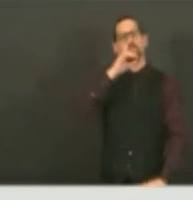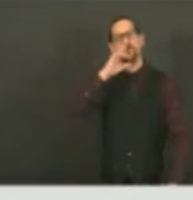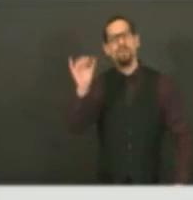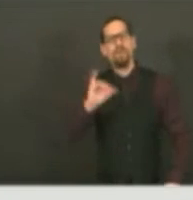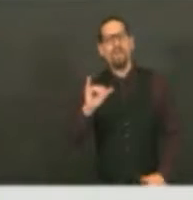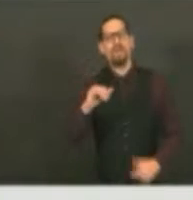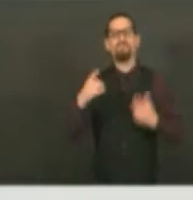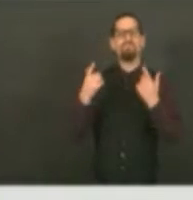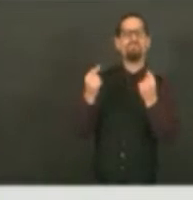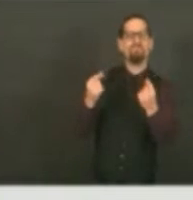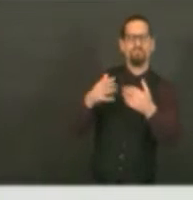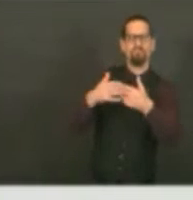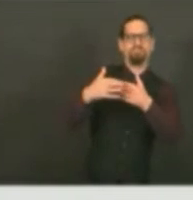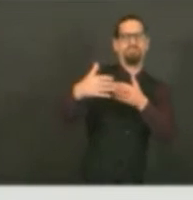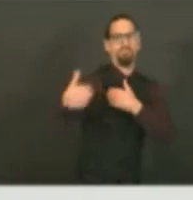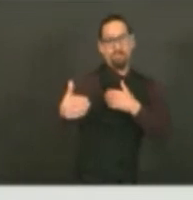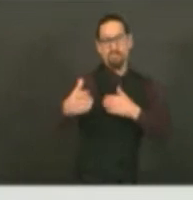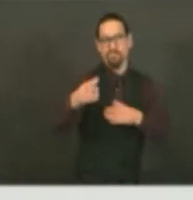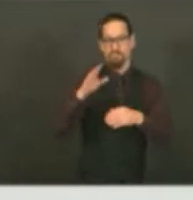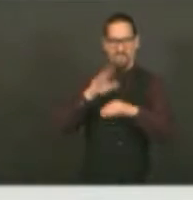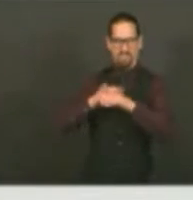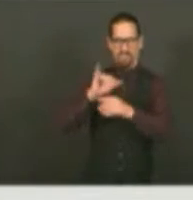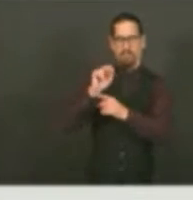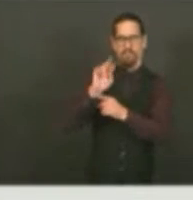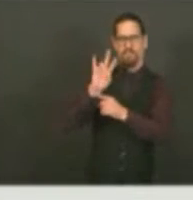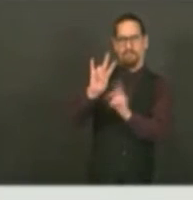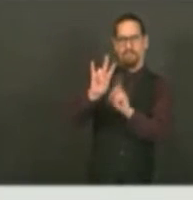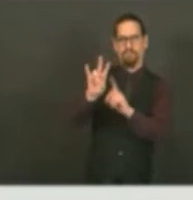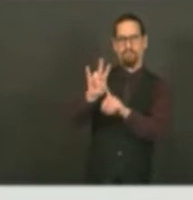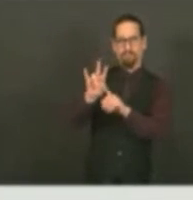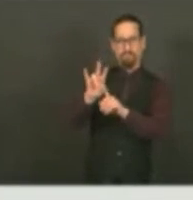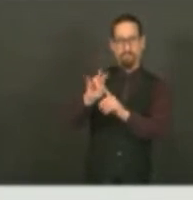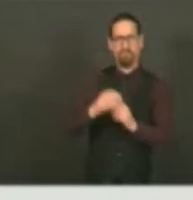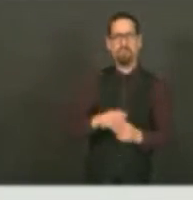conference. But I'm trying to provide some guidance now so